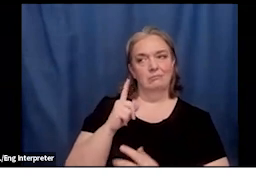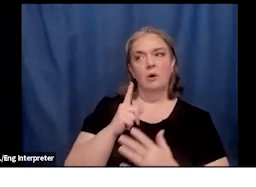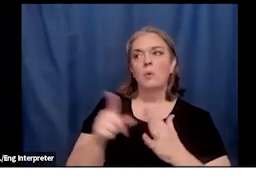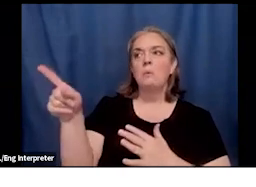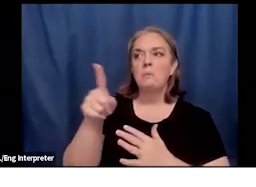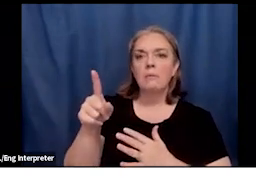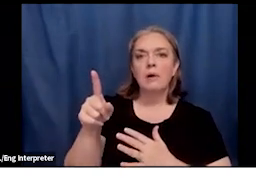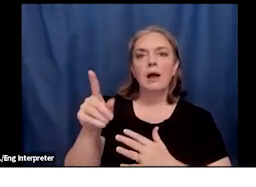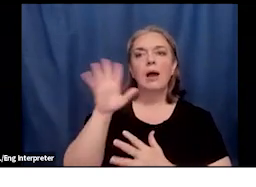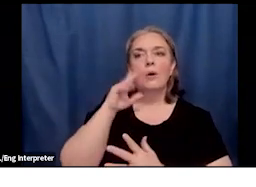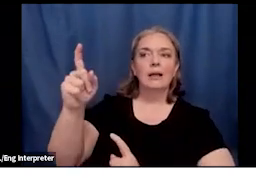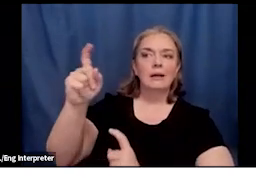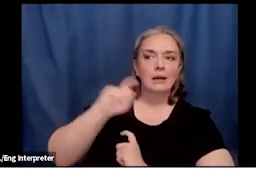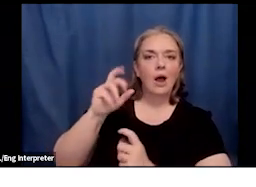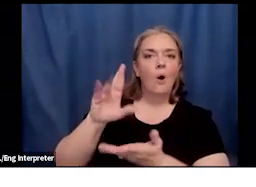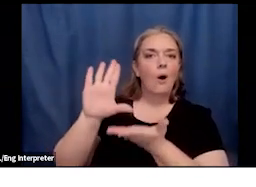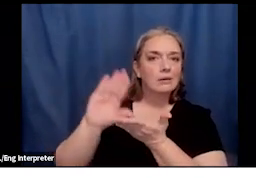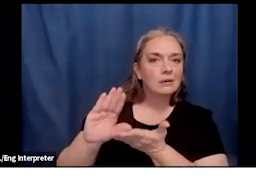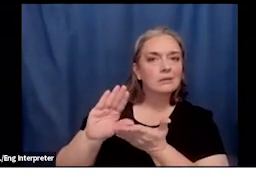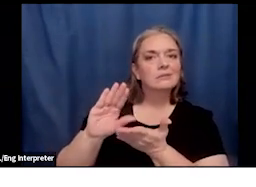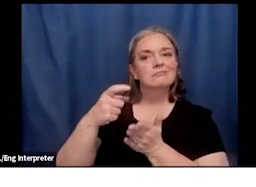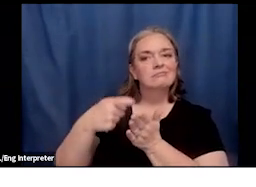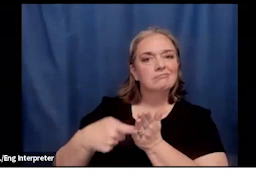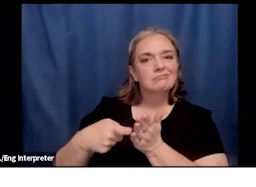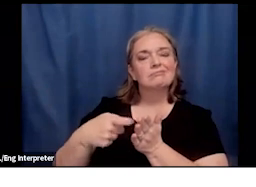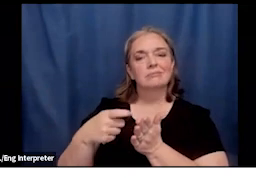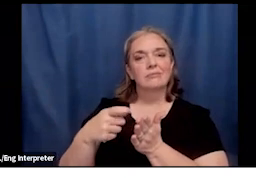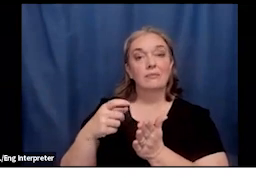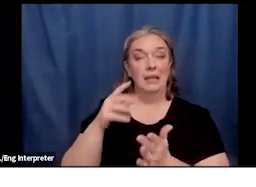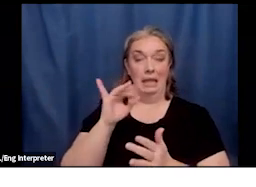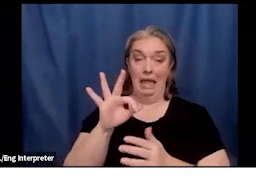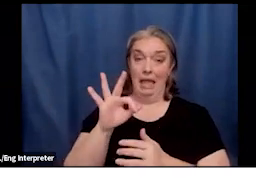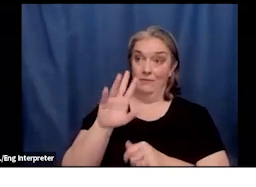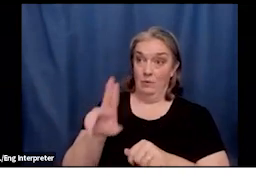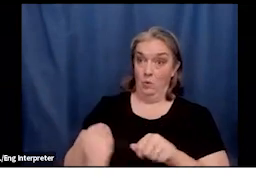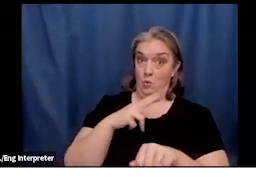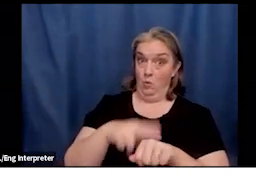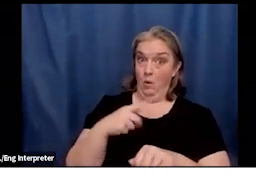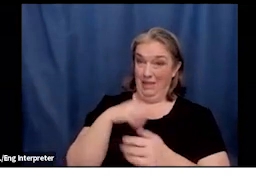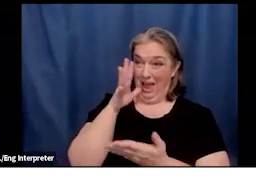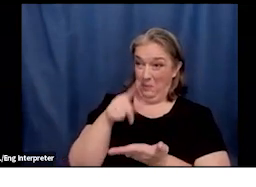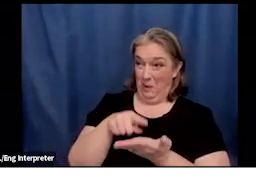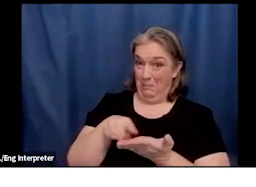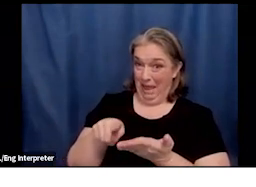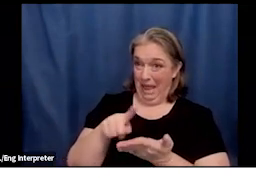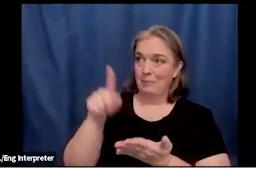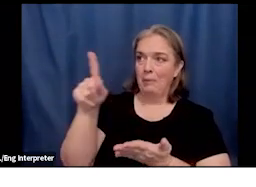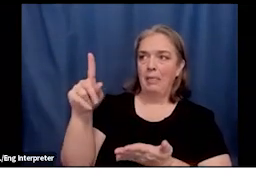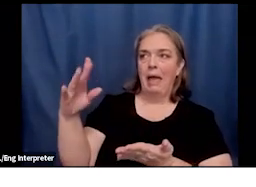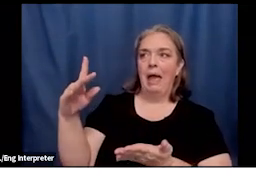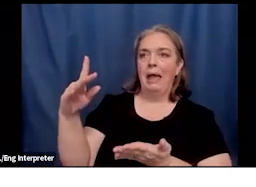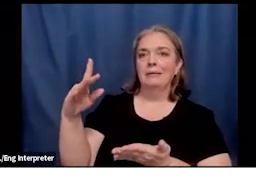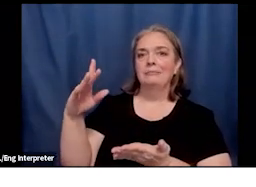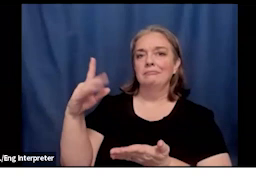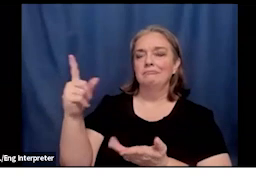you or discounted, essentially the things that you would normally have to pay for. But maybe you've worked out a